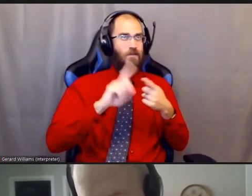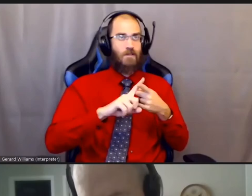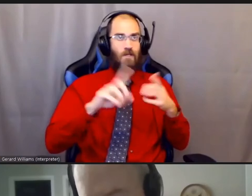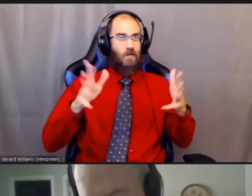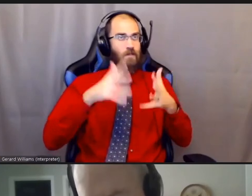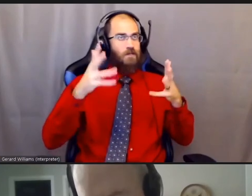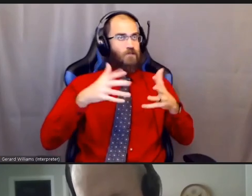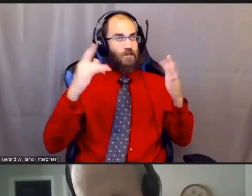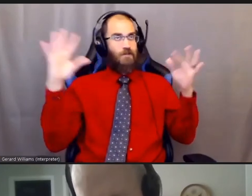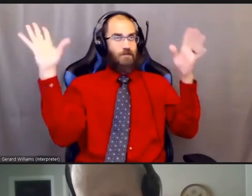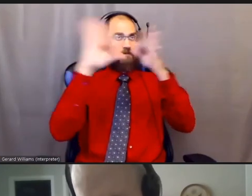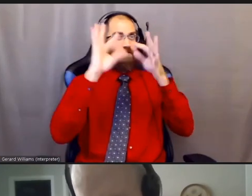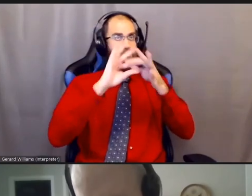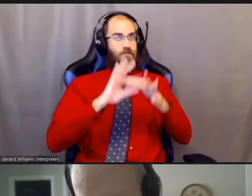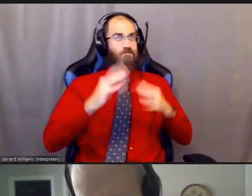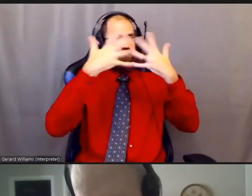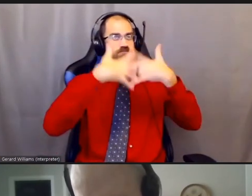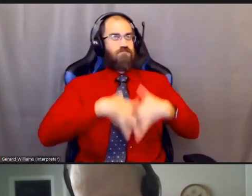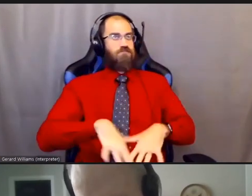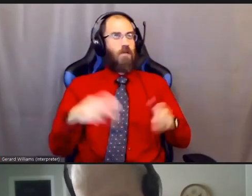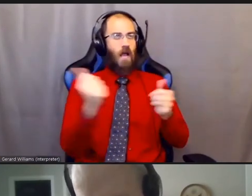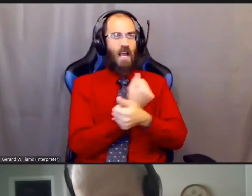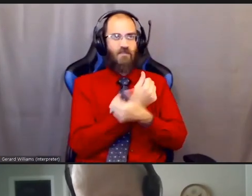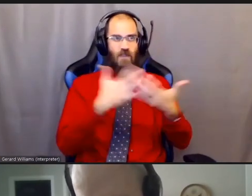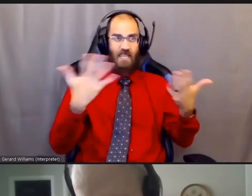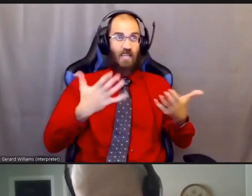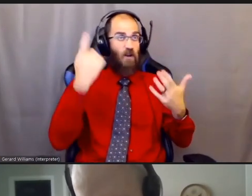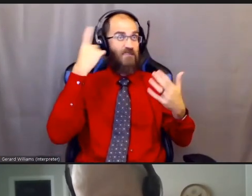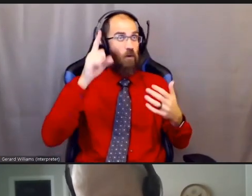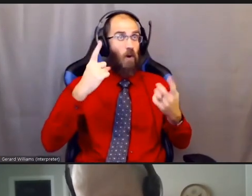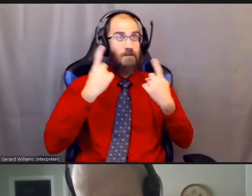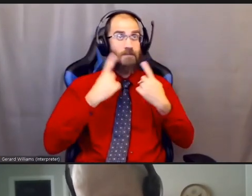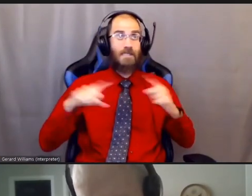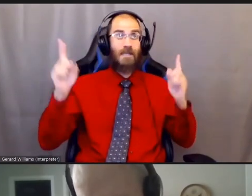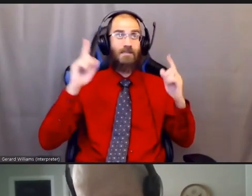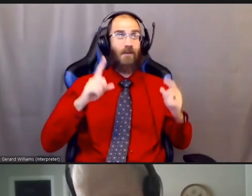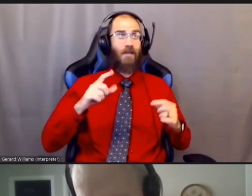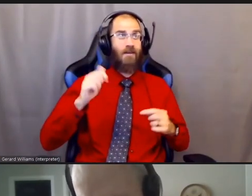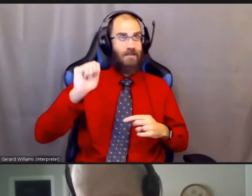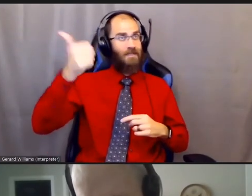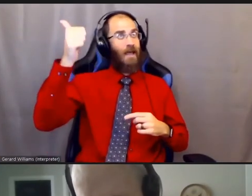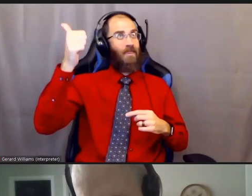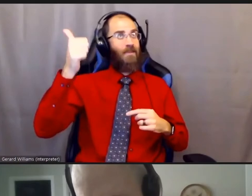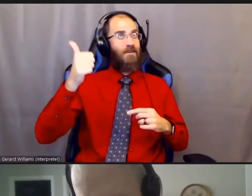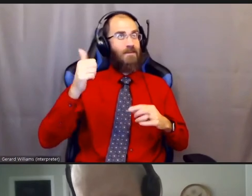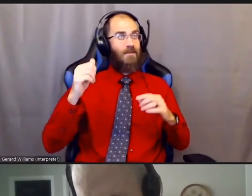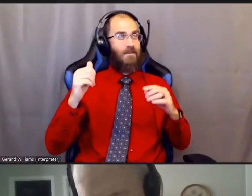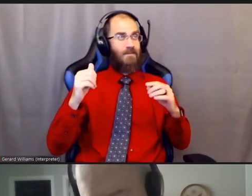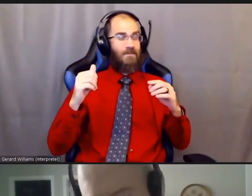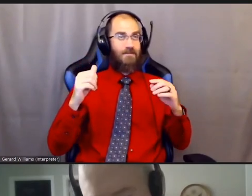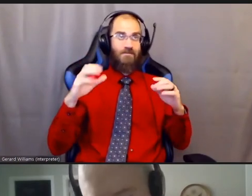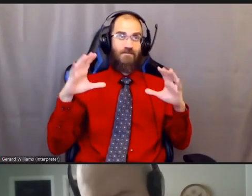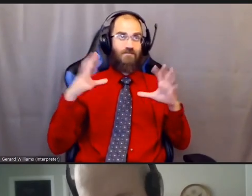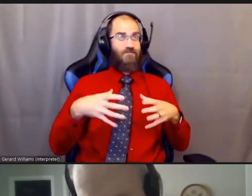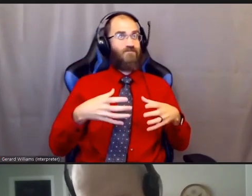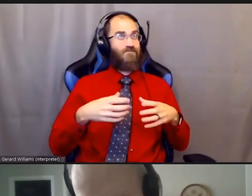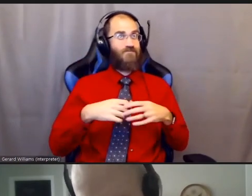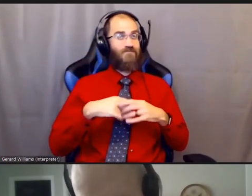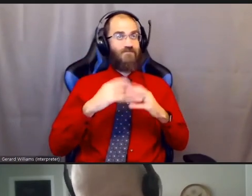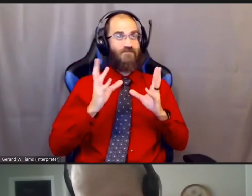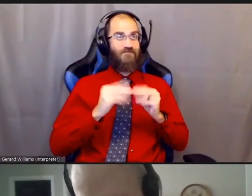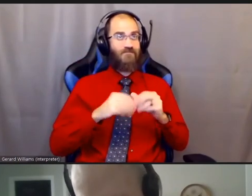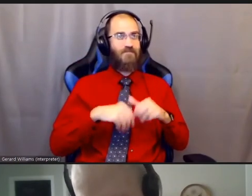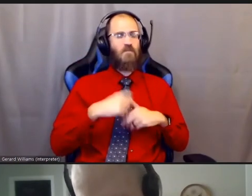you know, everything put together here for, I think, a successful 10th charter. So at this point,